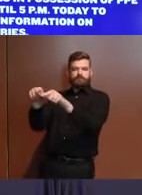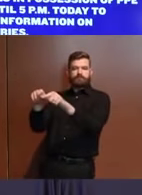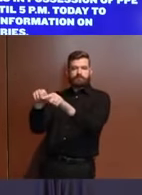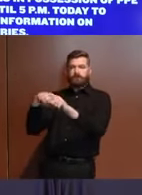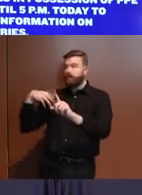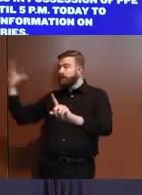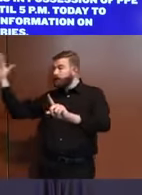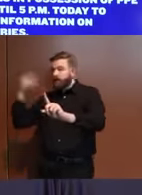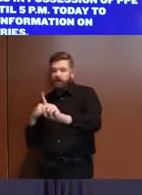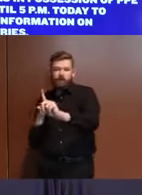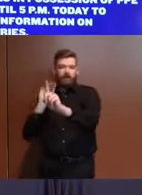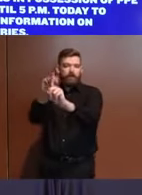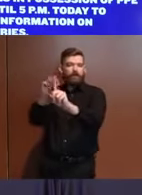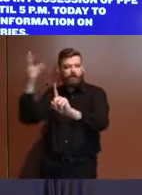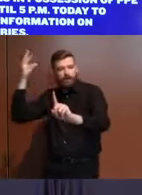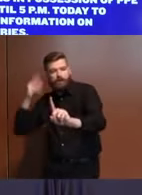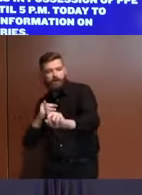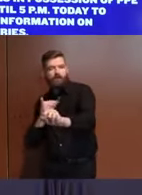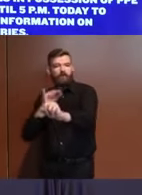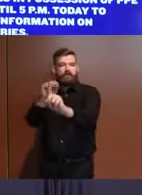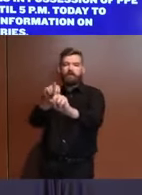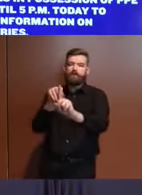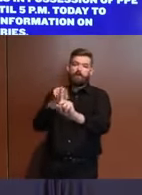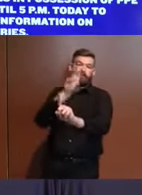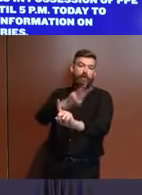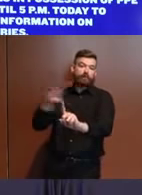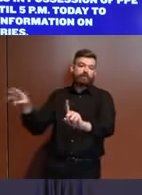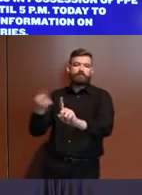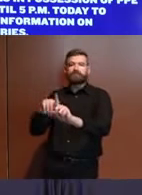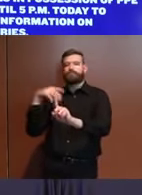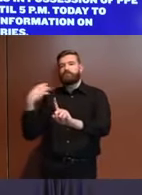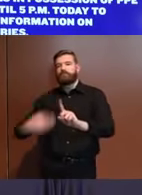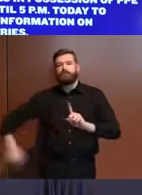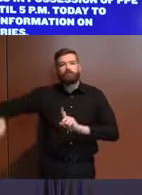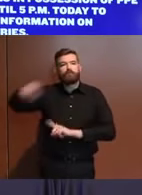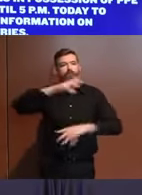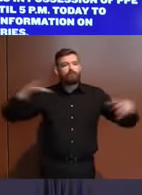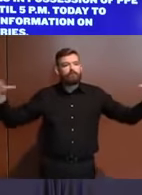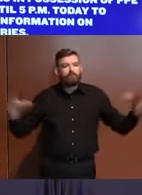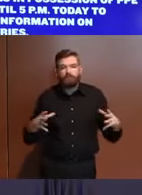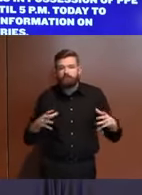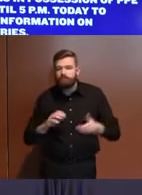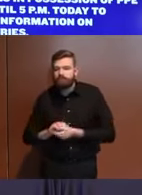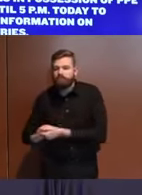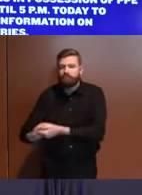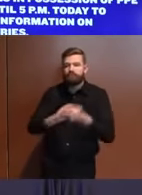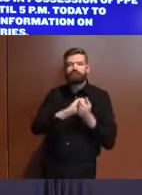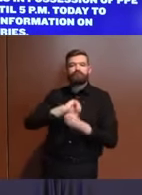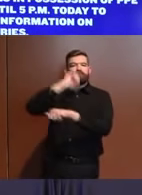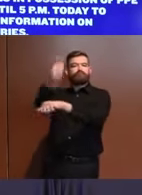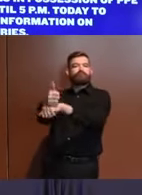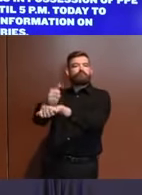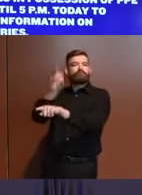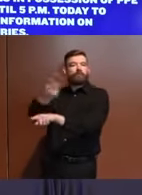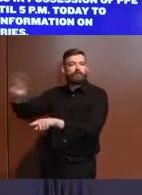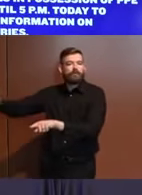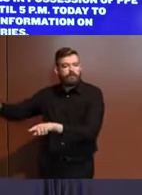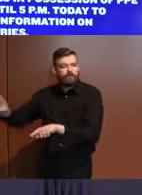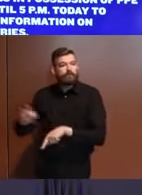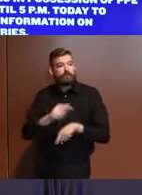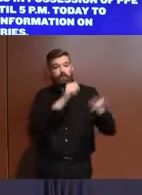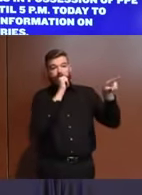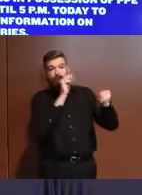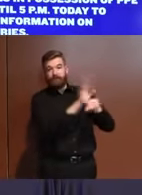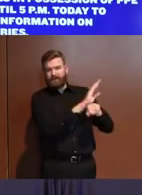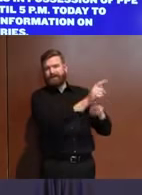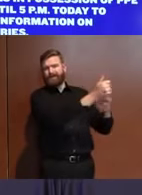been a whole-of-government approach, and it has also allowed us to form great partnerships, as I mentioned, with our private sector partners as